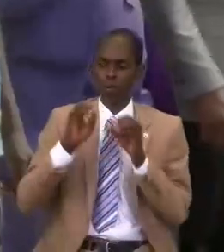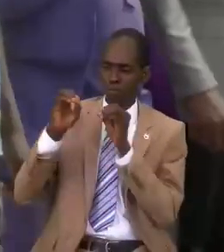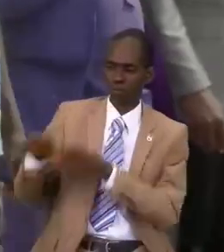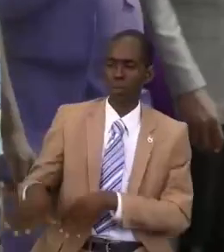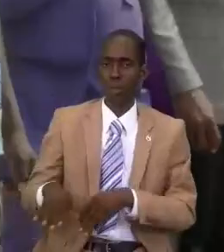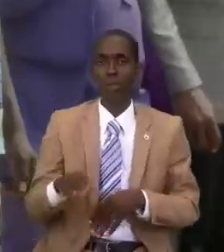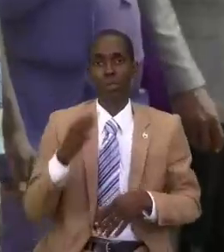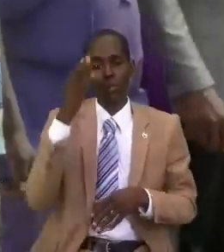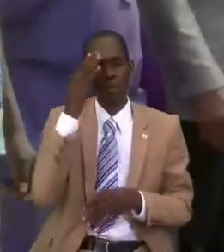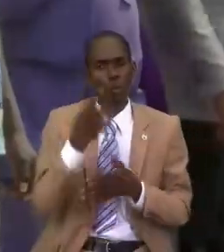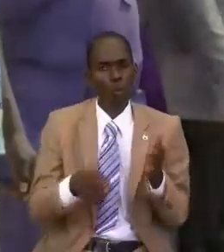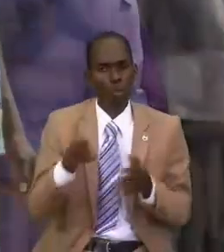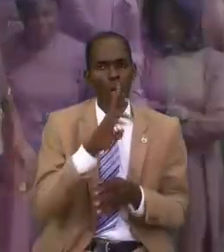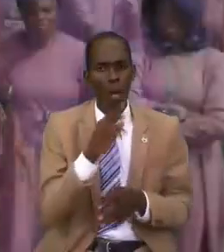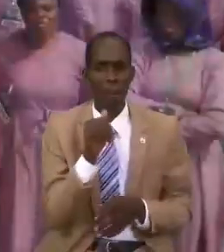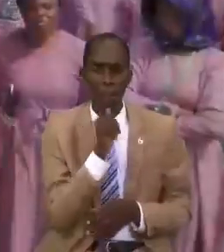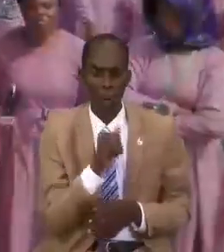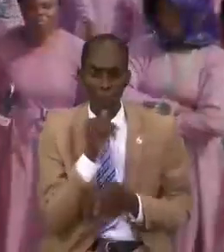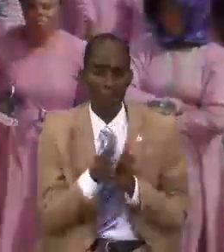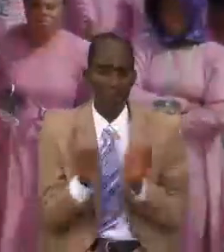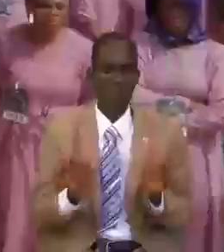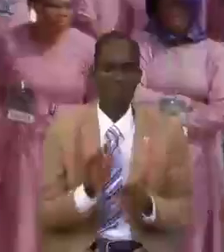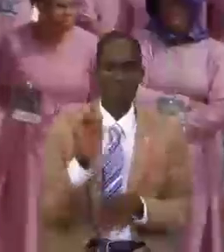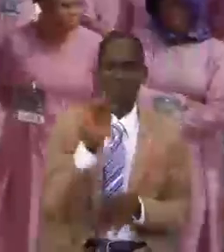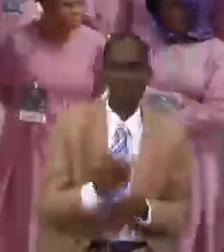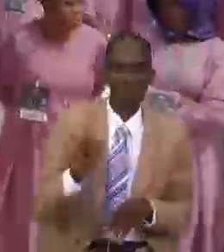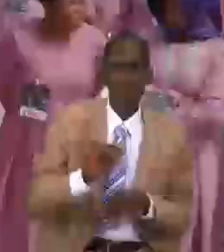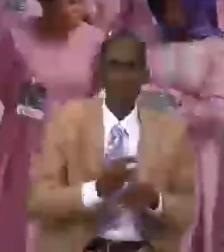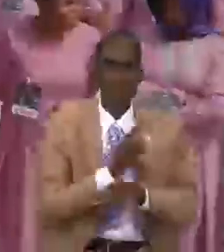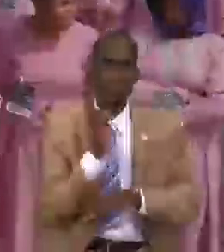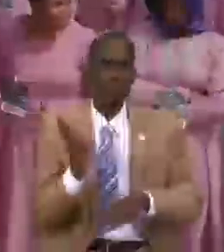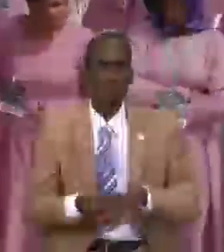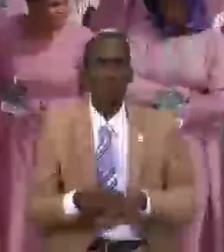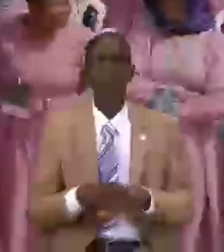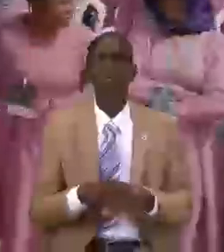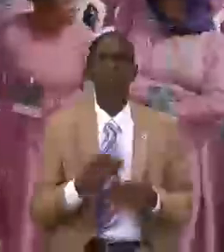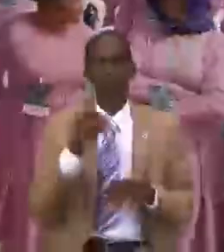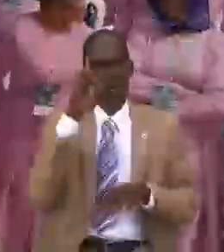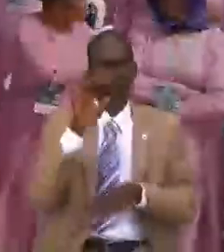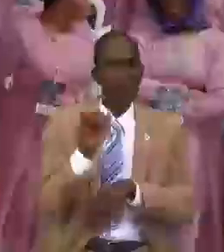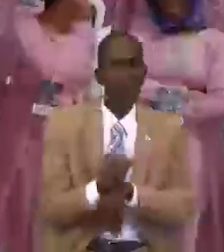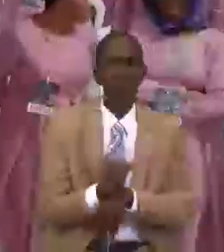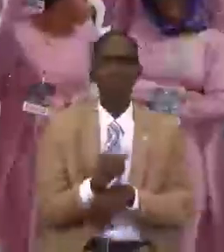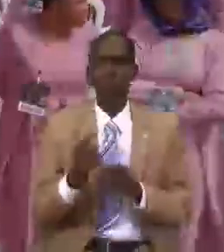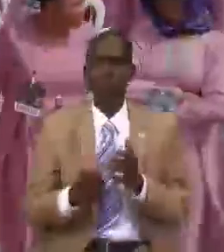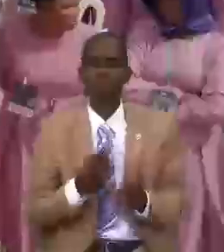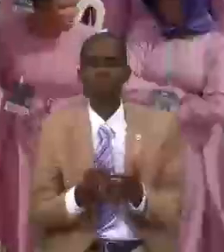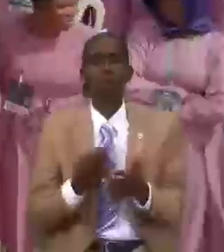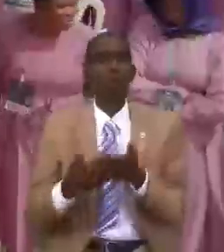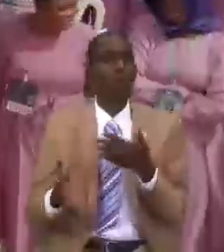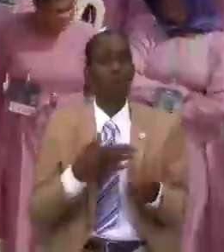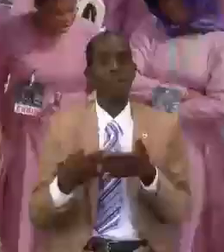uncommon, habitual or occasional, whatever it is, drop them here and say, Lord, I